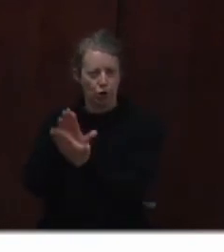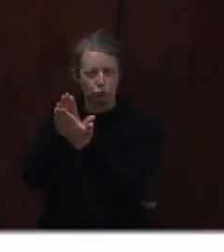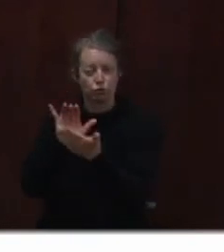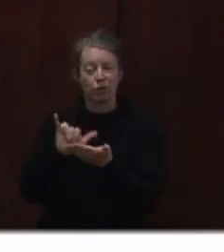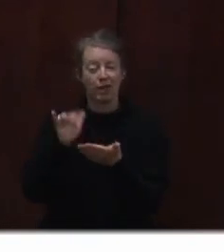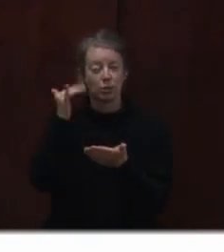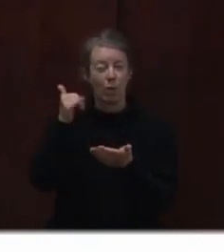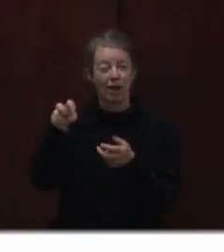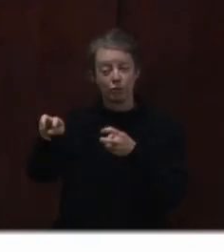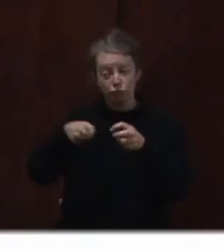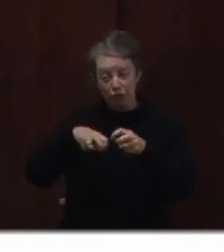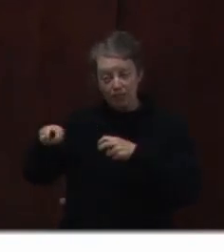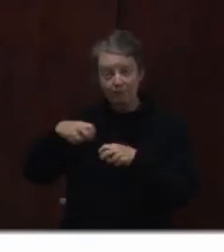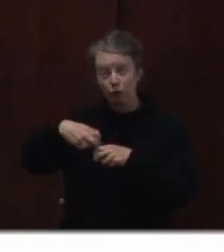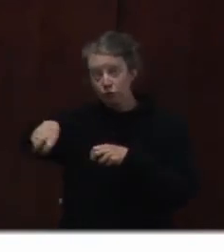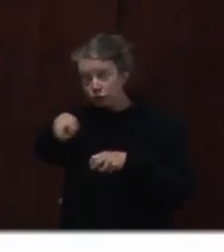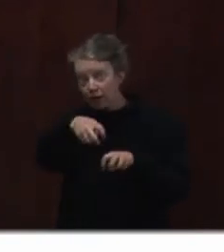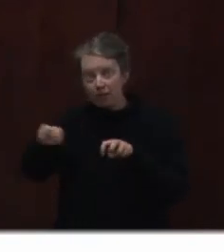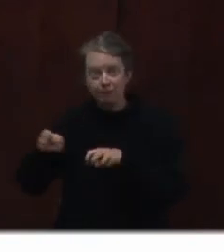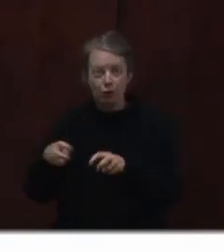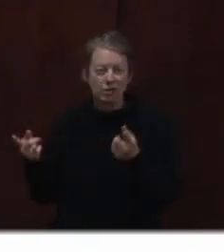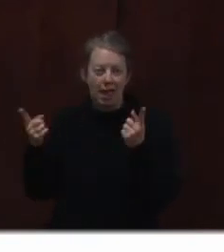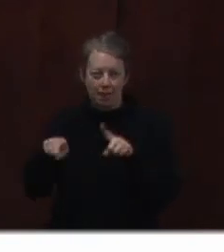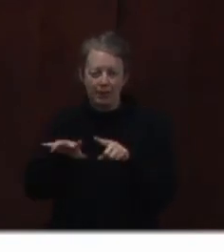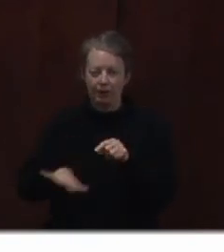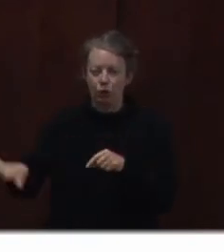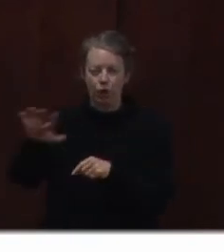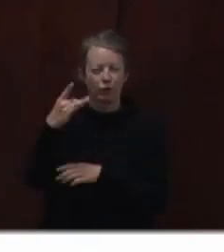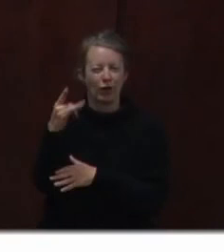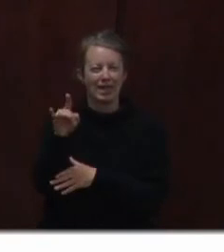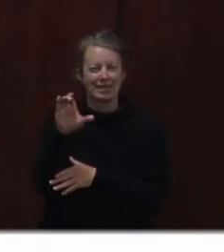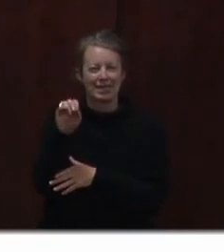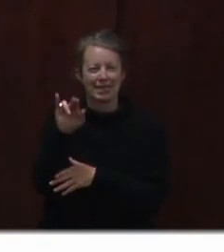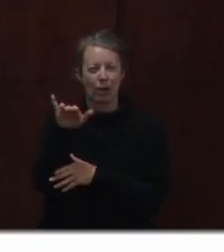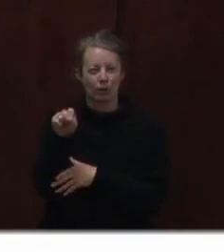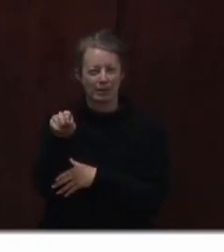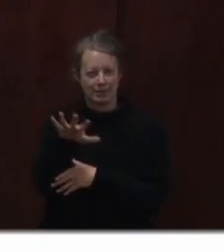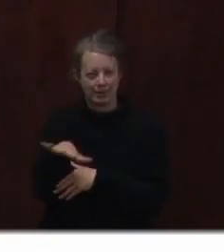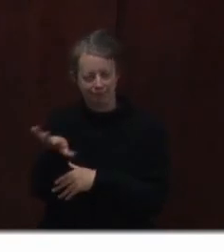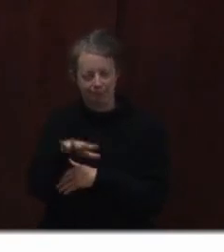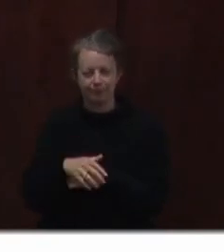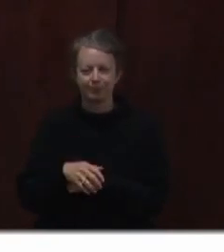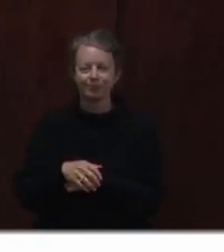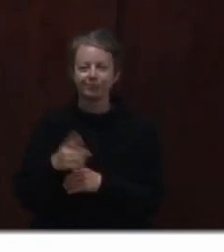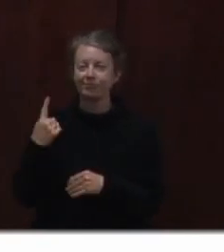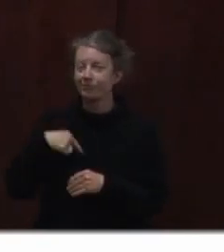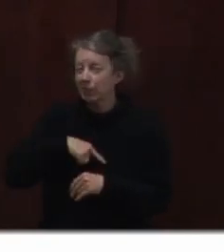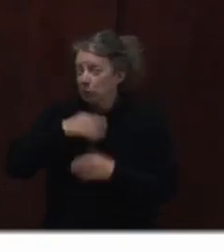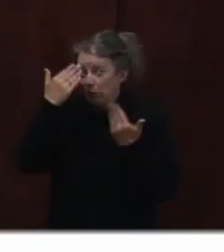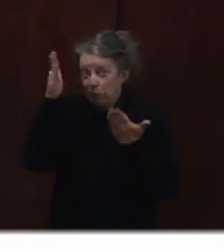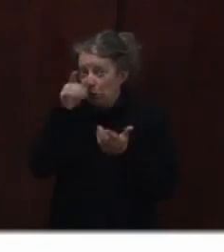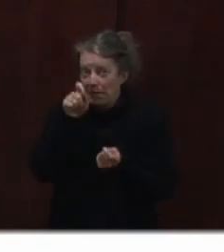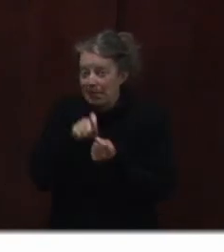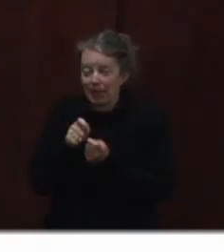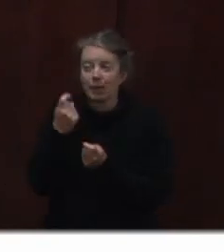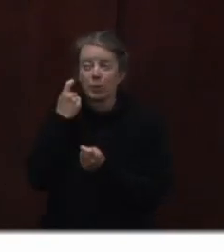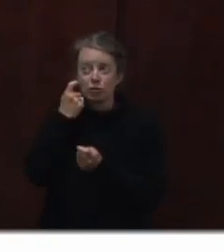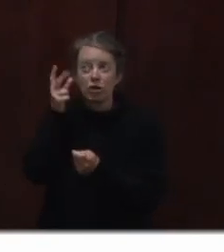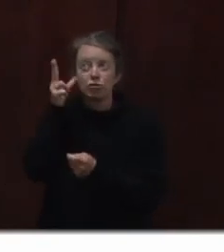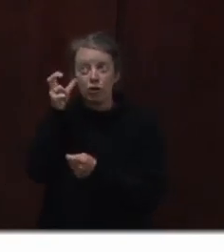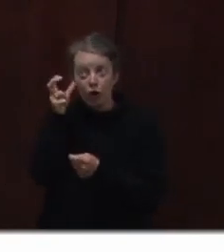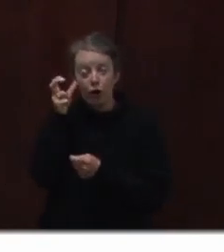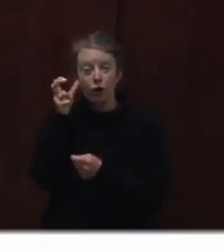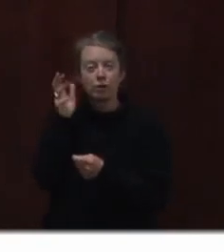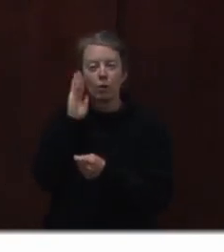other places throughout the 18-county region. And so we don't know exactly, we're just getting our shipment. We just heard for sure we'd get the shipment